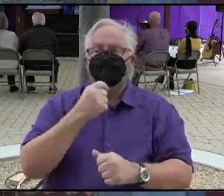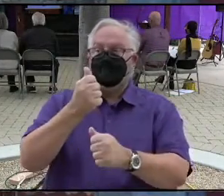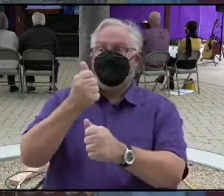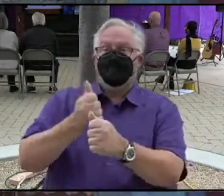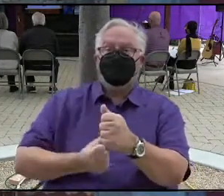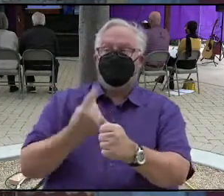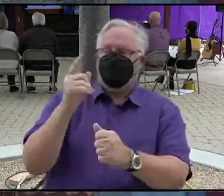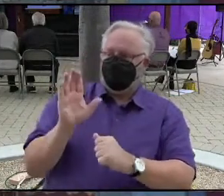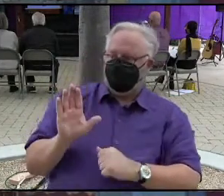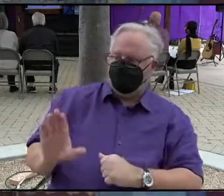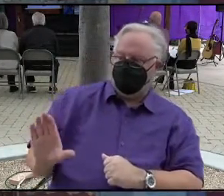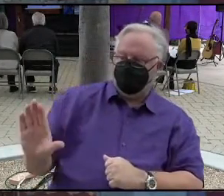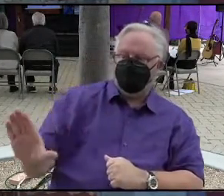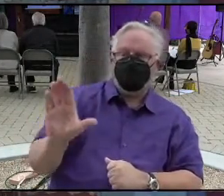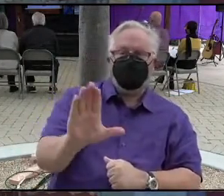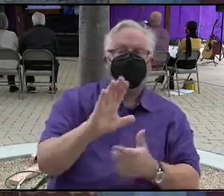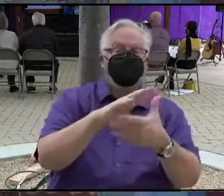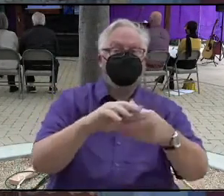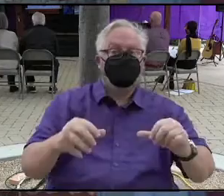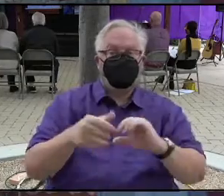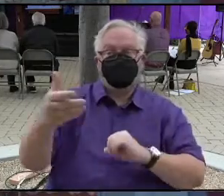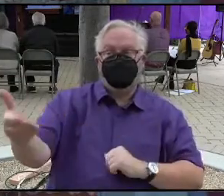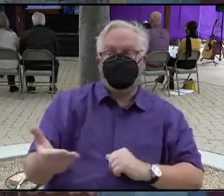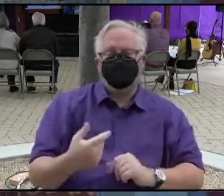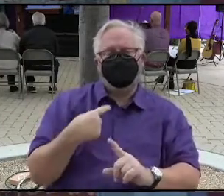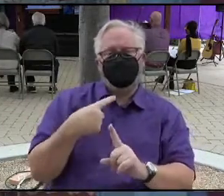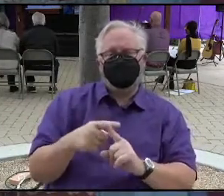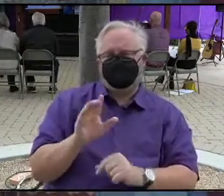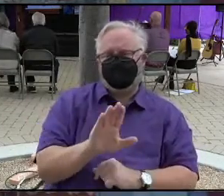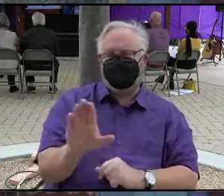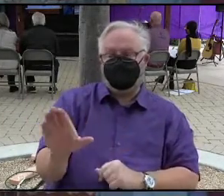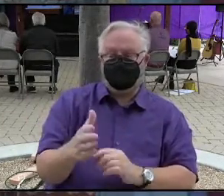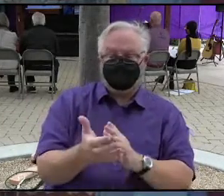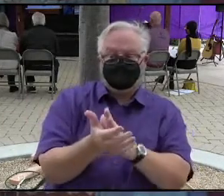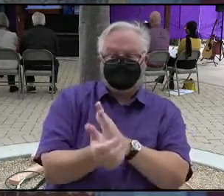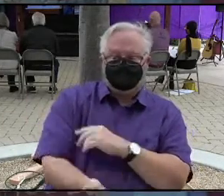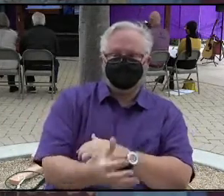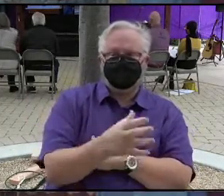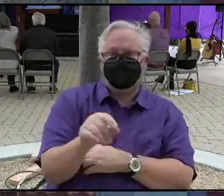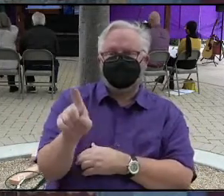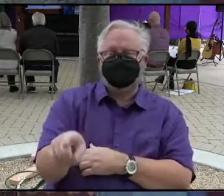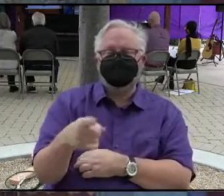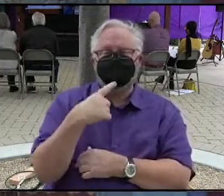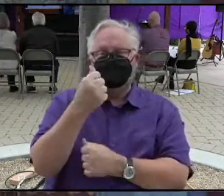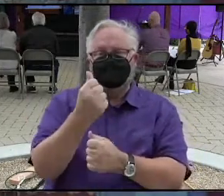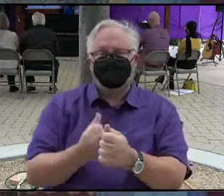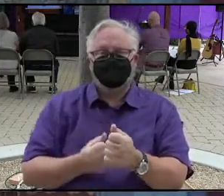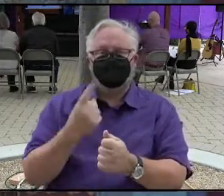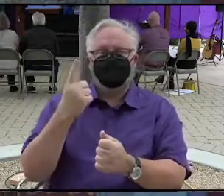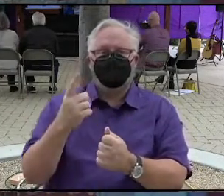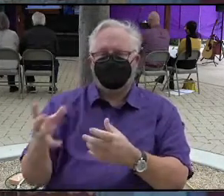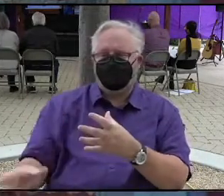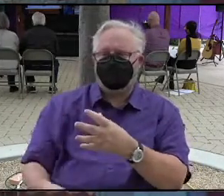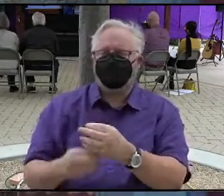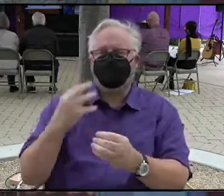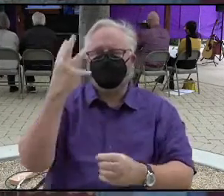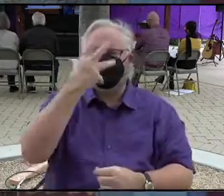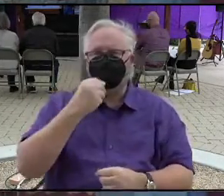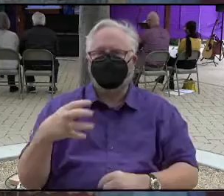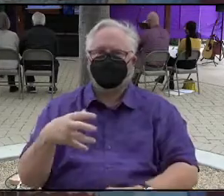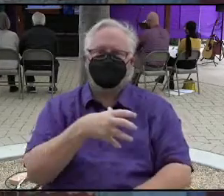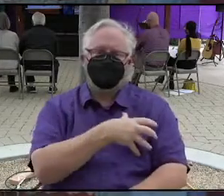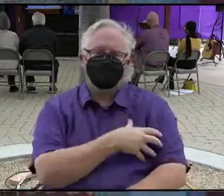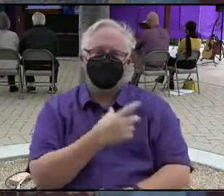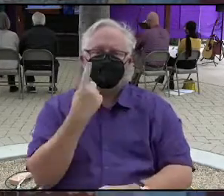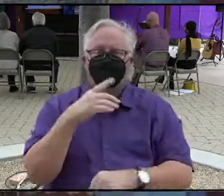welcome, along with their gifts and their needs. We said that each person added to the beauty and the power